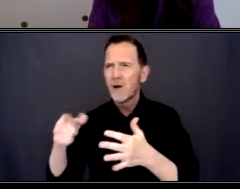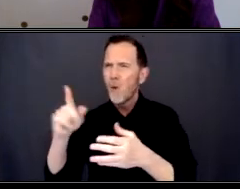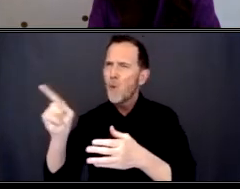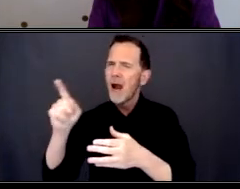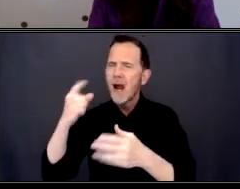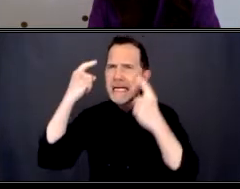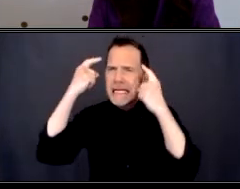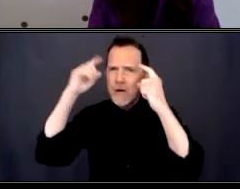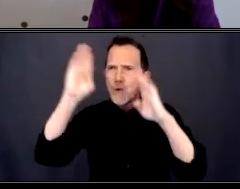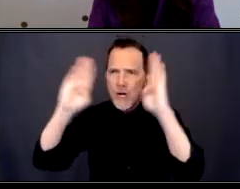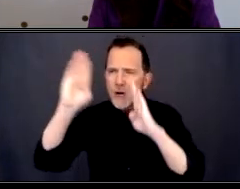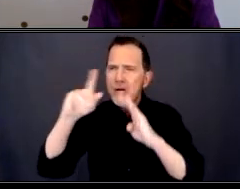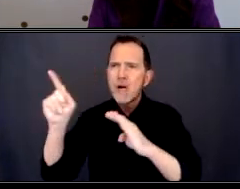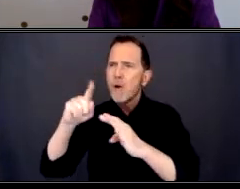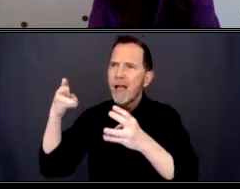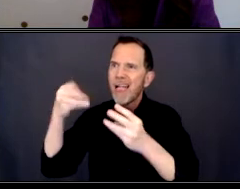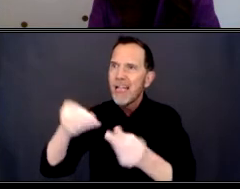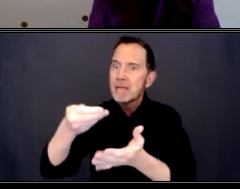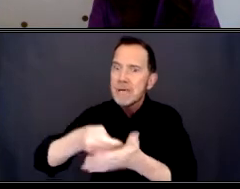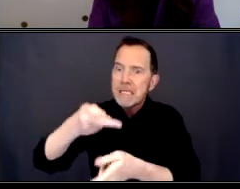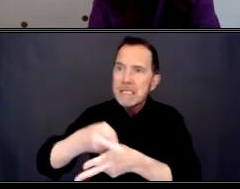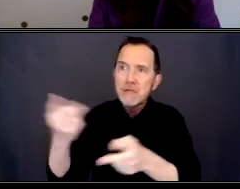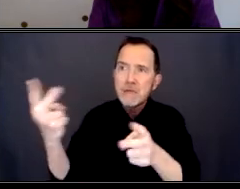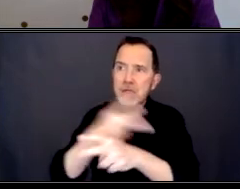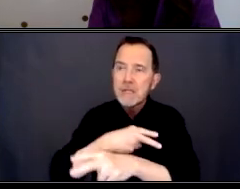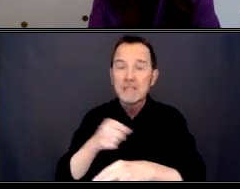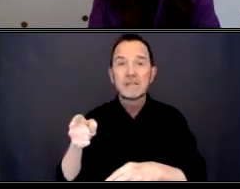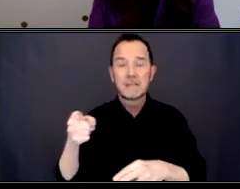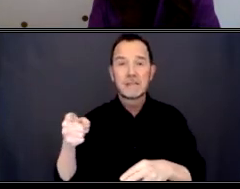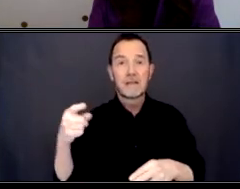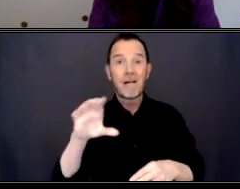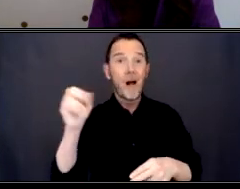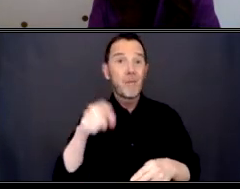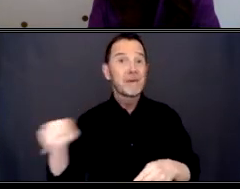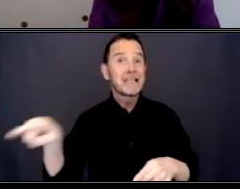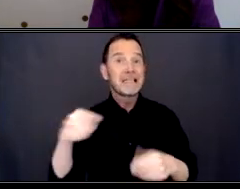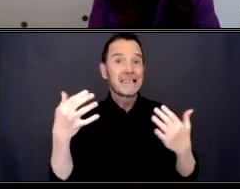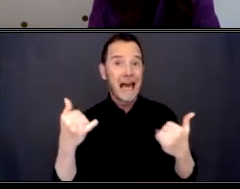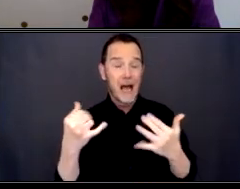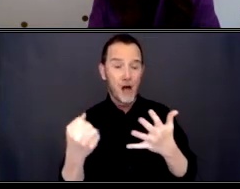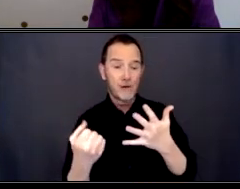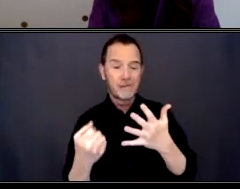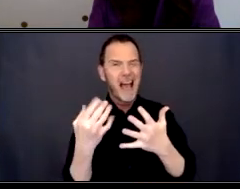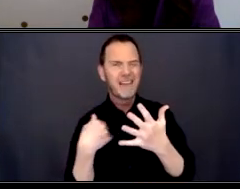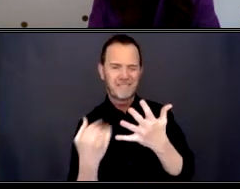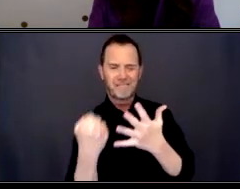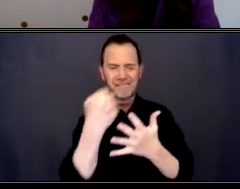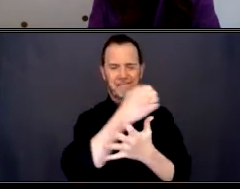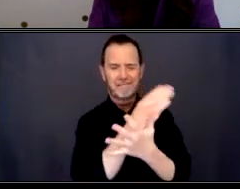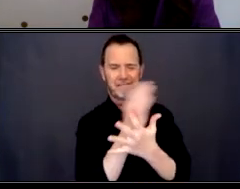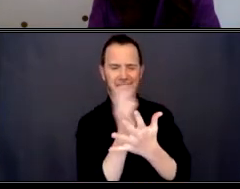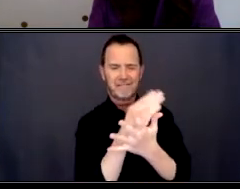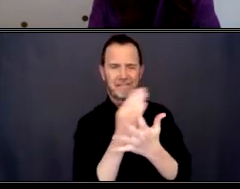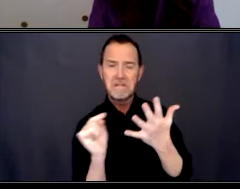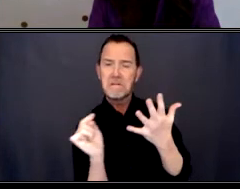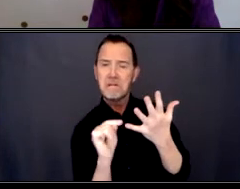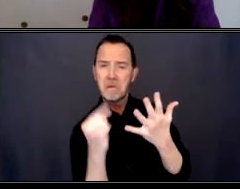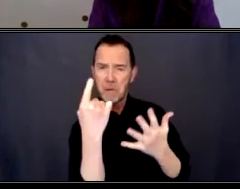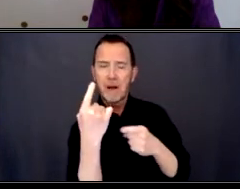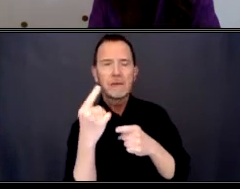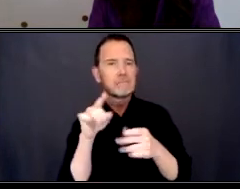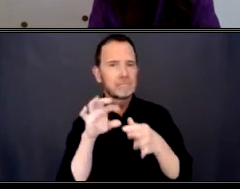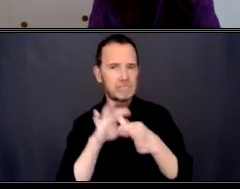6 topics that employers are highly concerned about this year. And the beautiful thing about mental health is